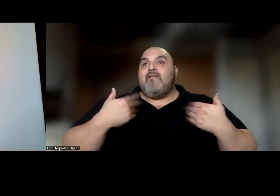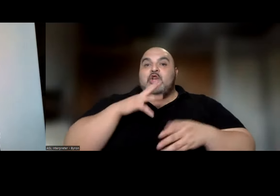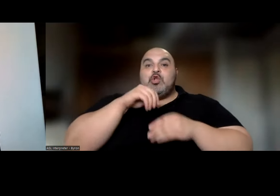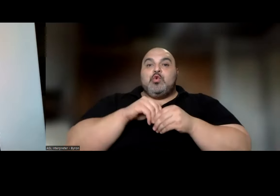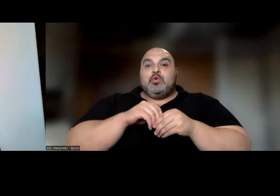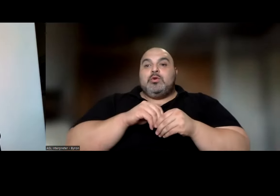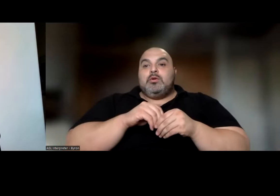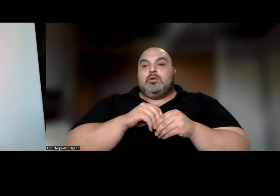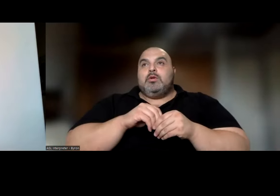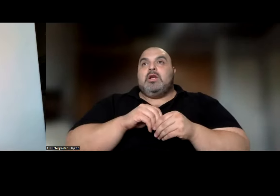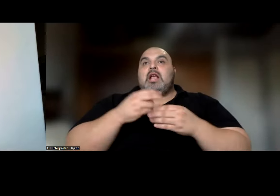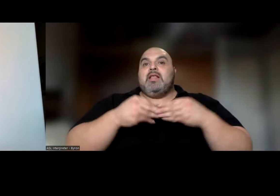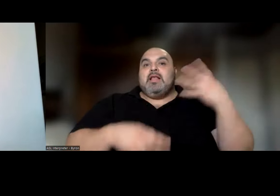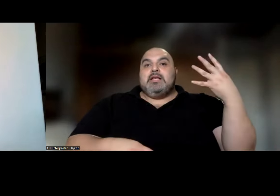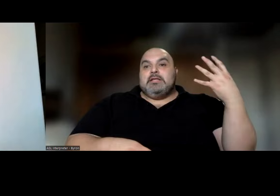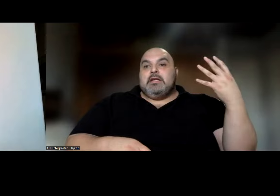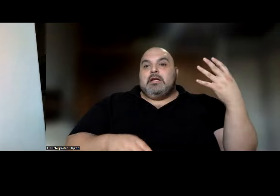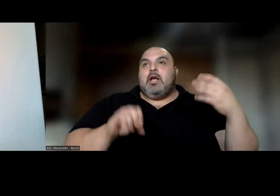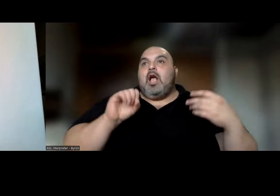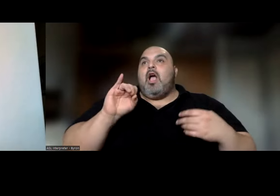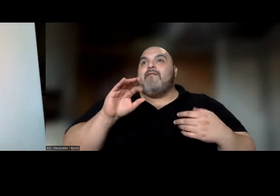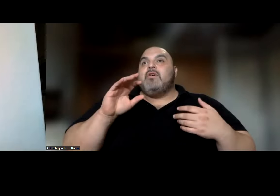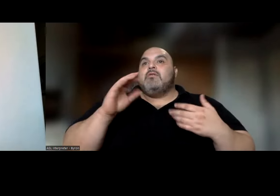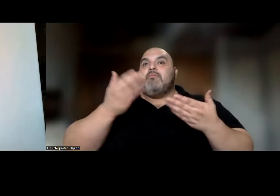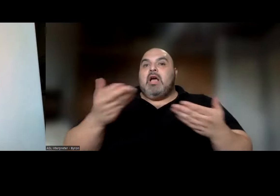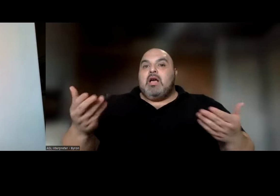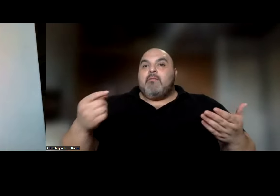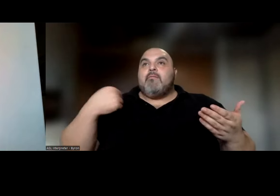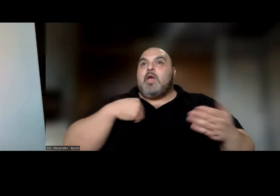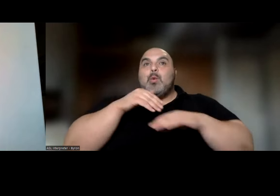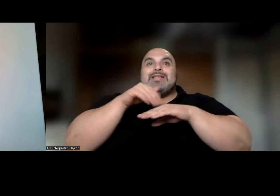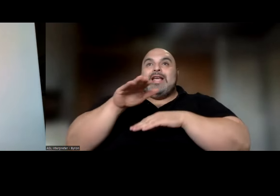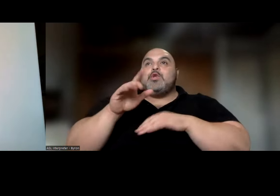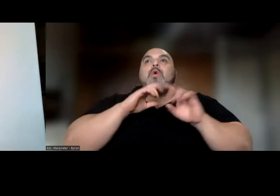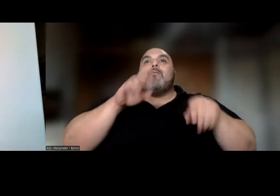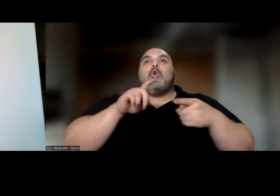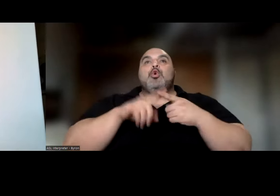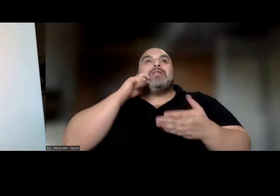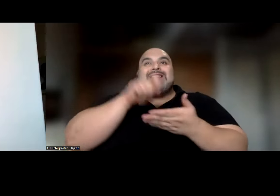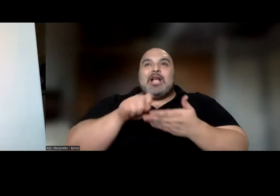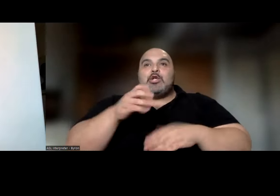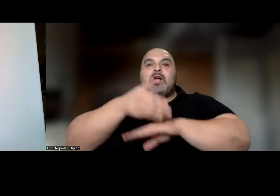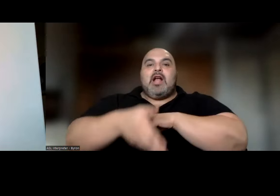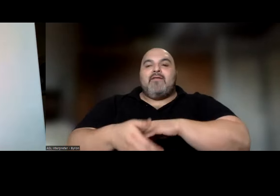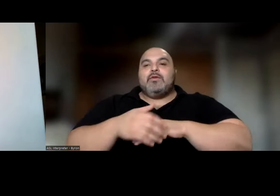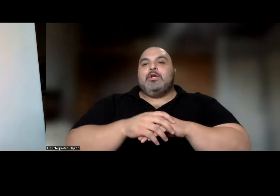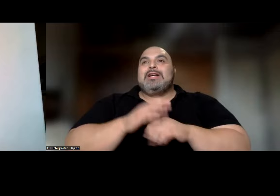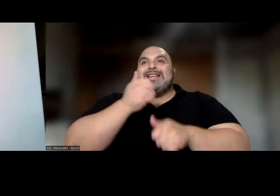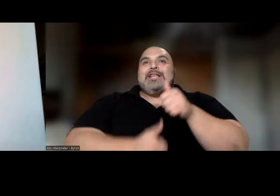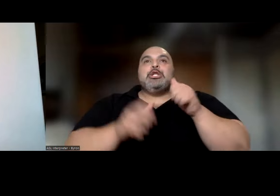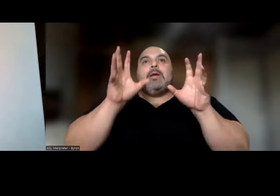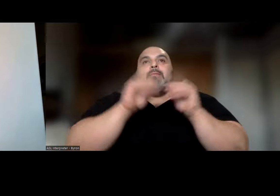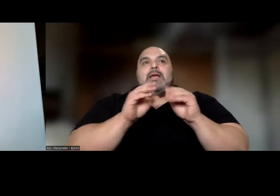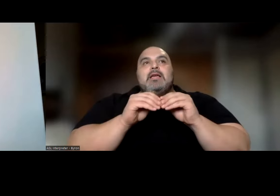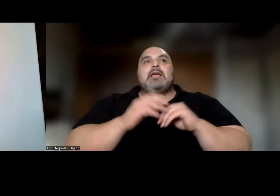in the list of items that we send as a report to the secretary after each meeting. And